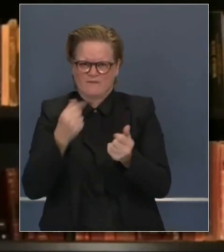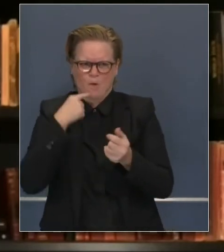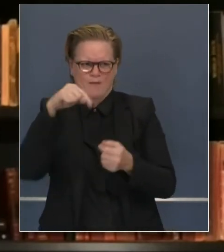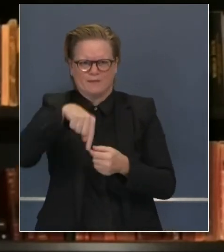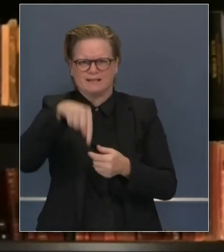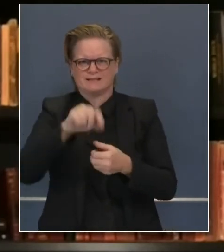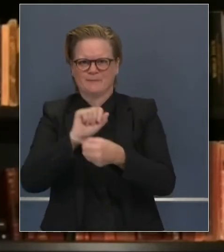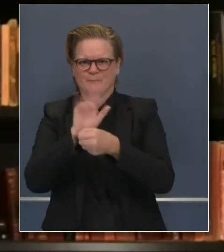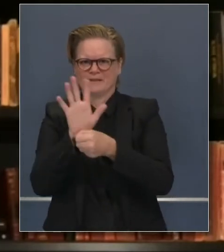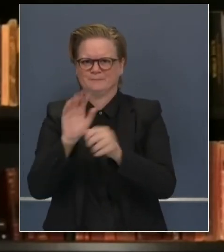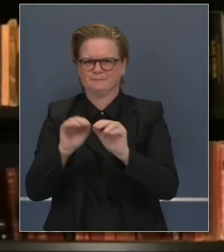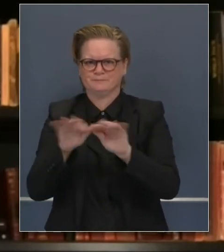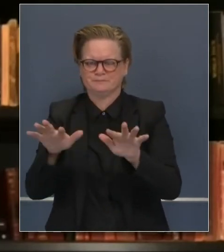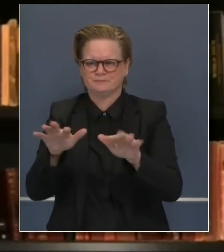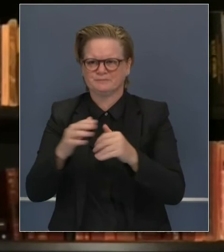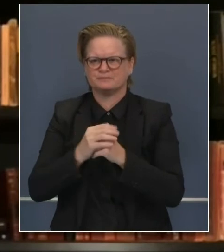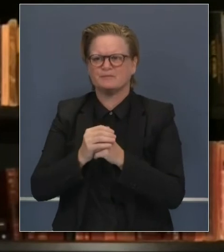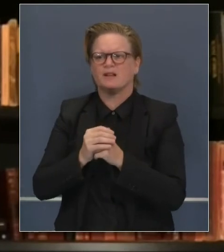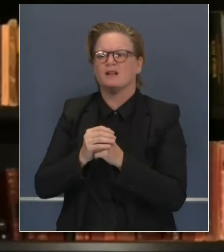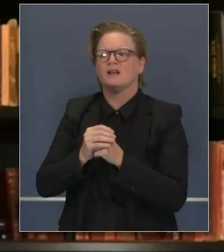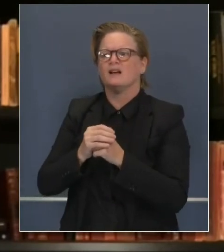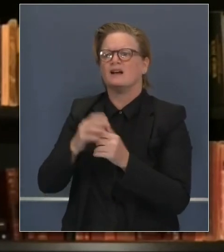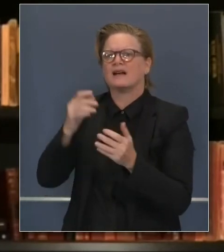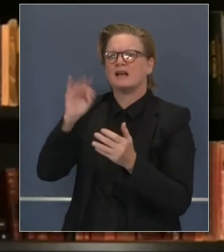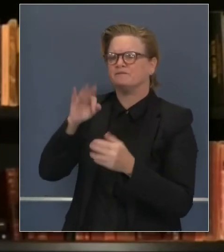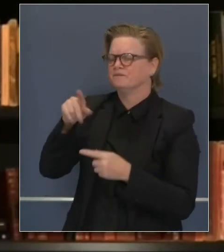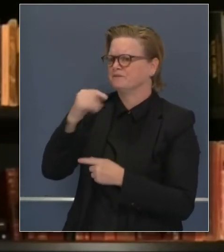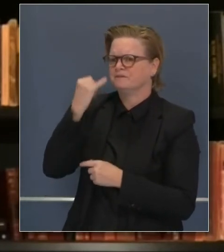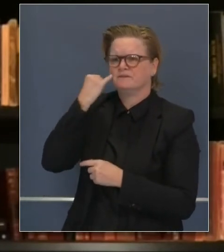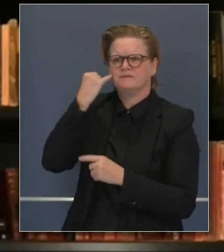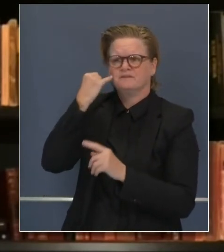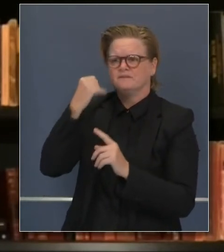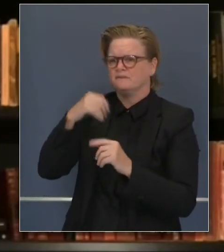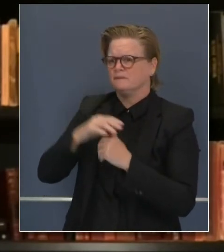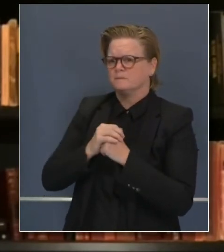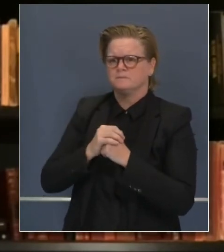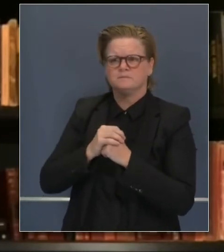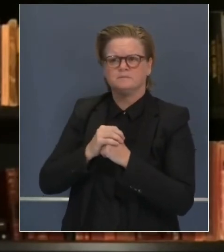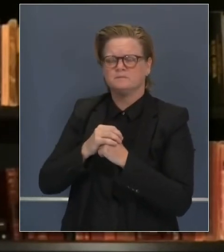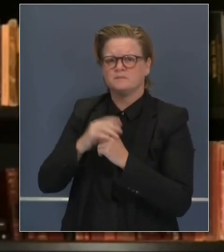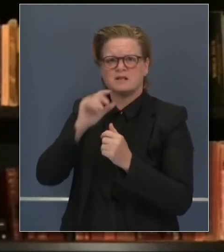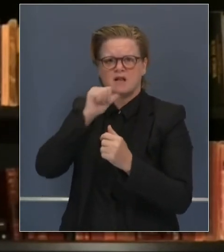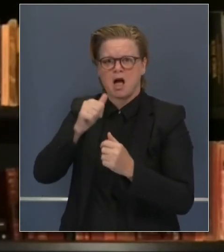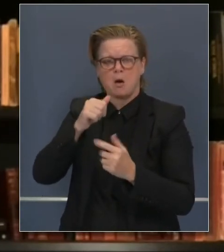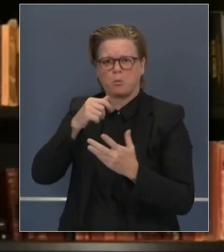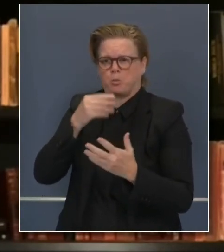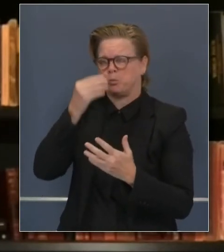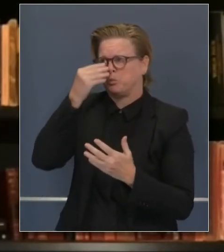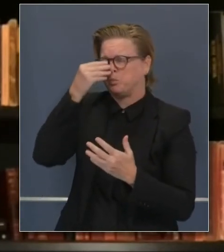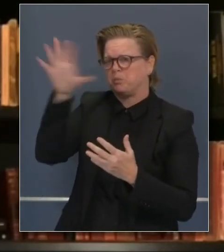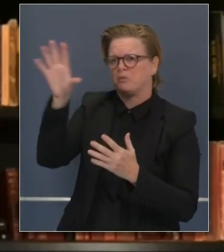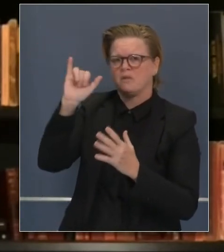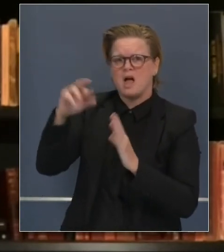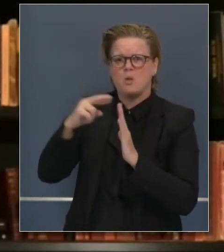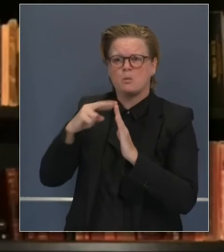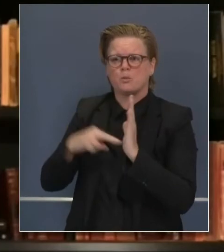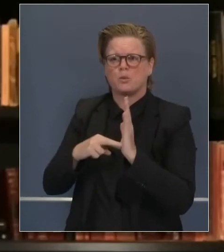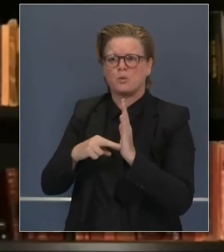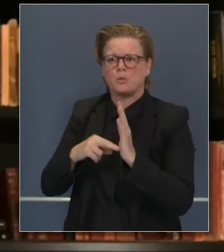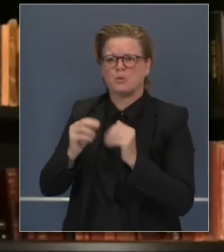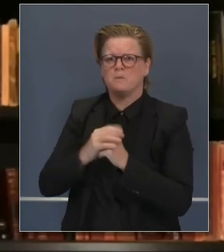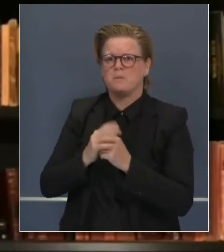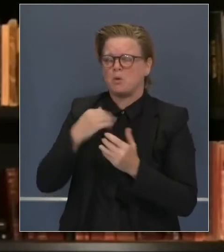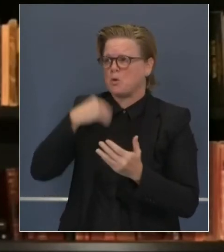unwilling to enforce the rules, if you're unwilling to adopt the protocols to support the